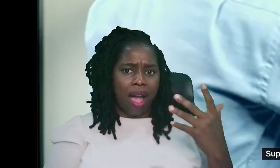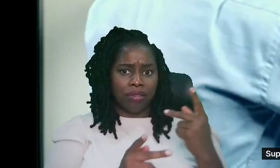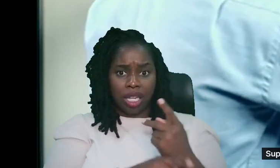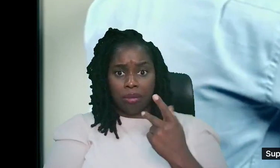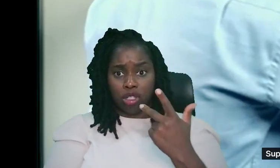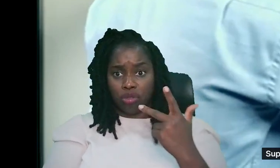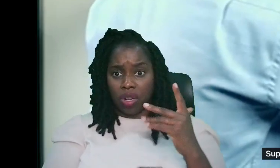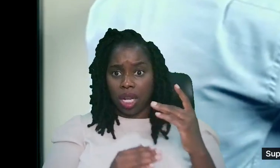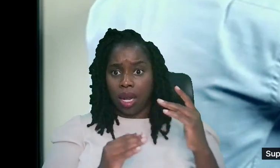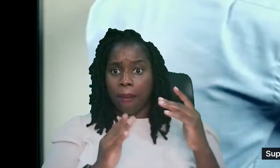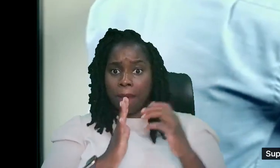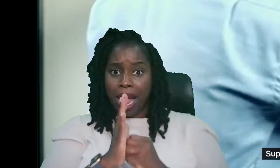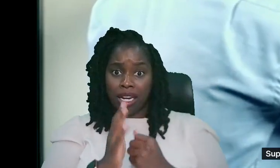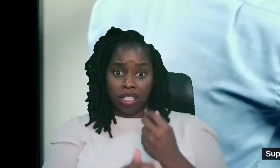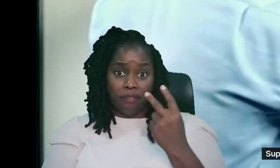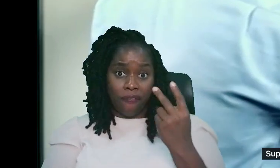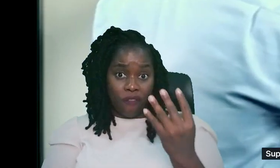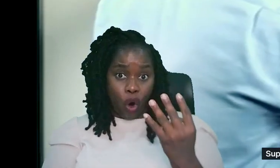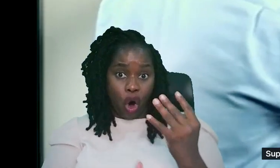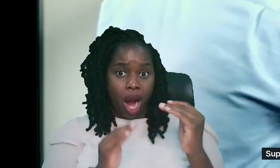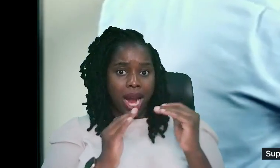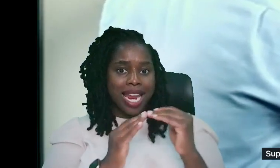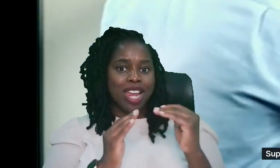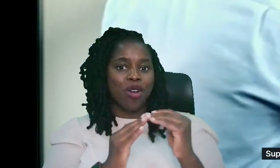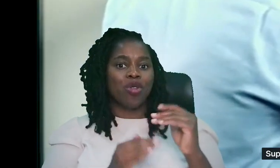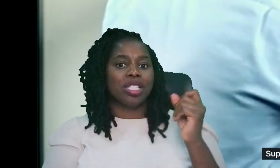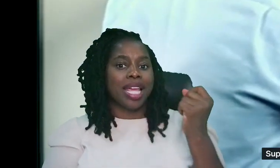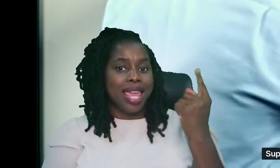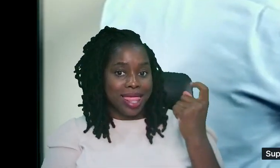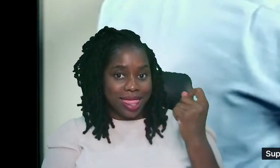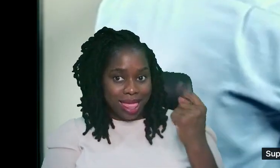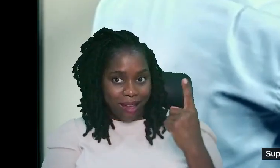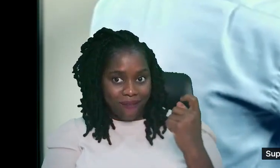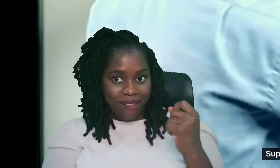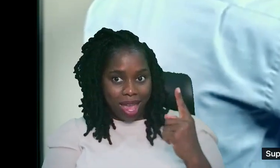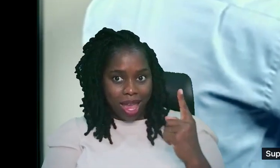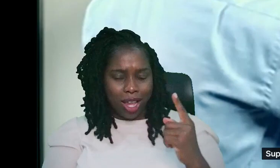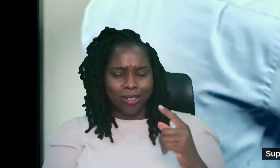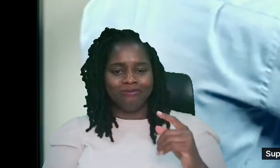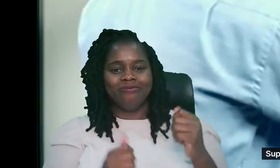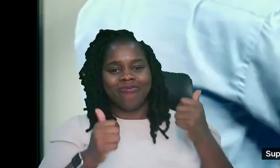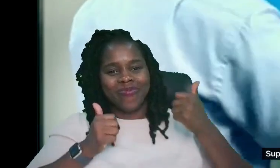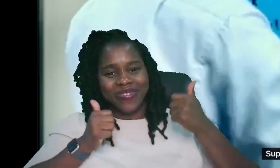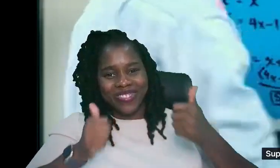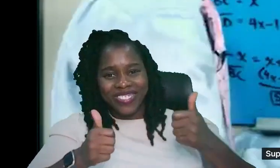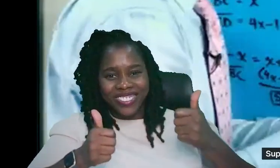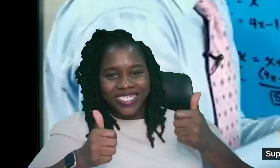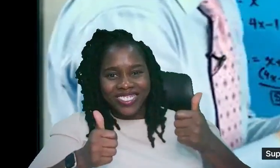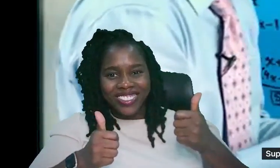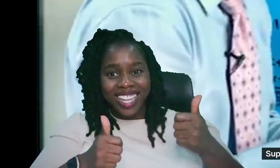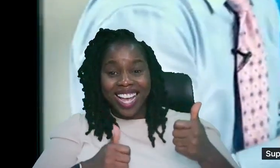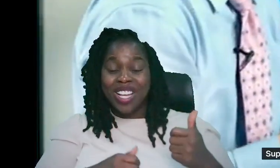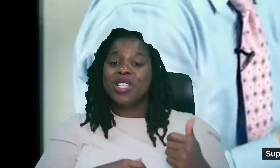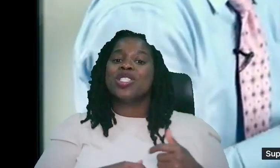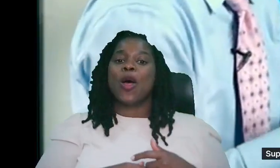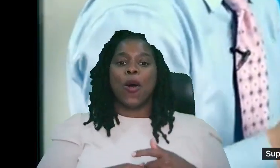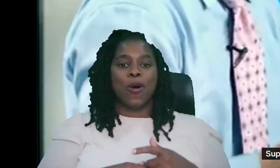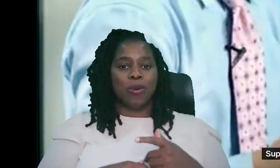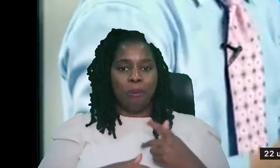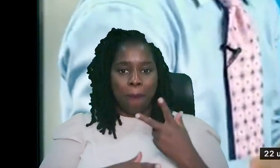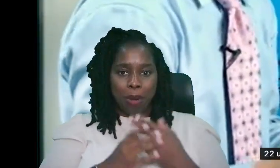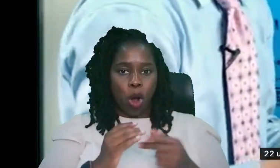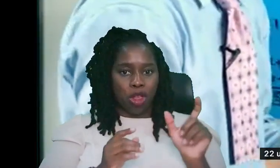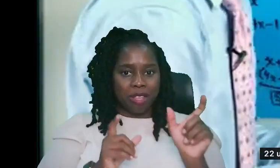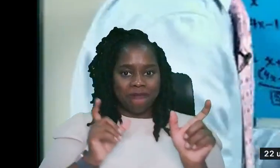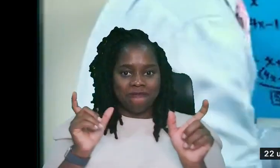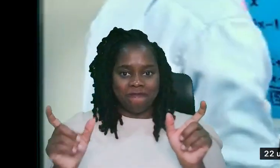is 15, minus 4 is 11. Super. All right, so they are congruent. 11